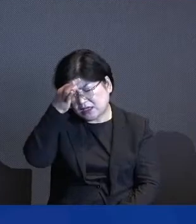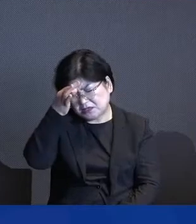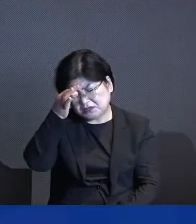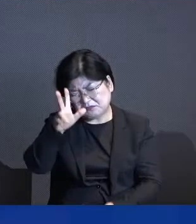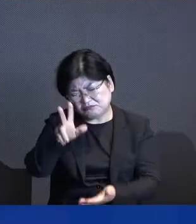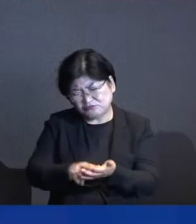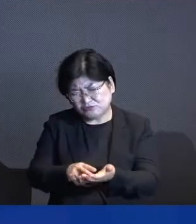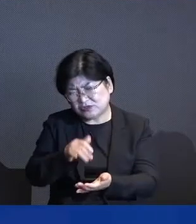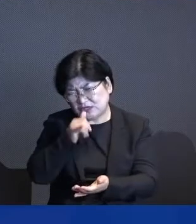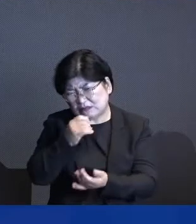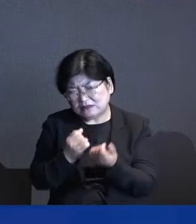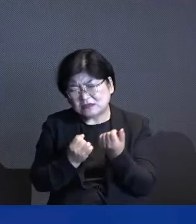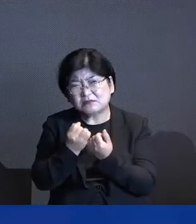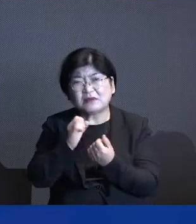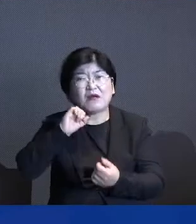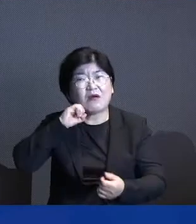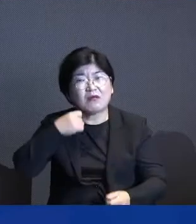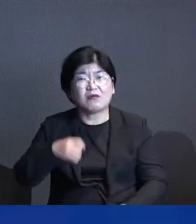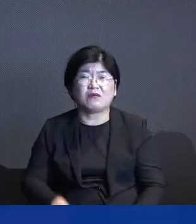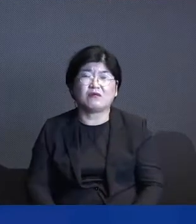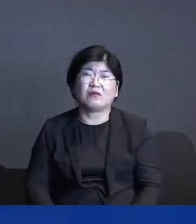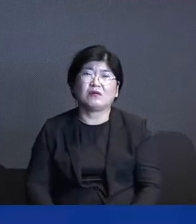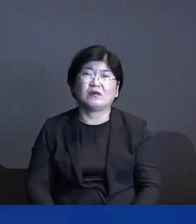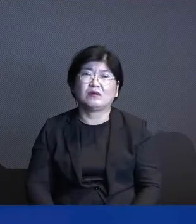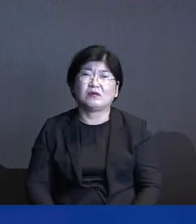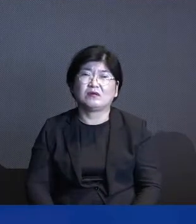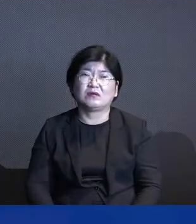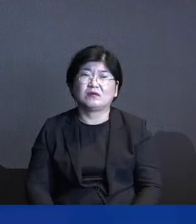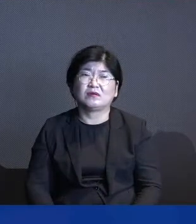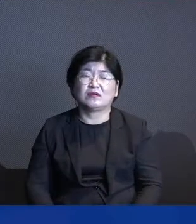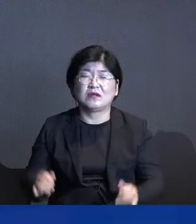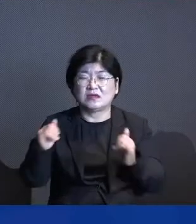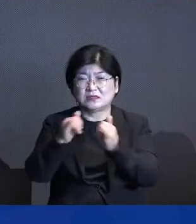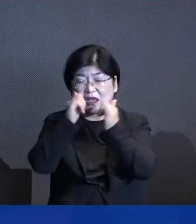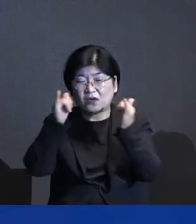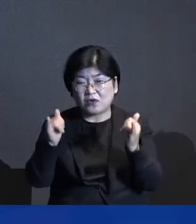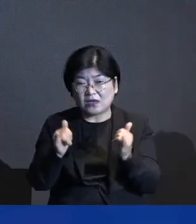treatment or for their social support.